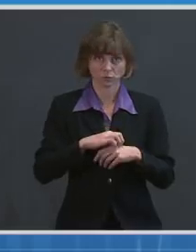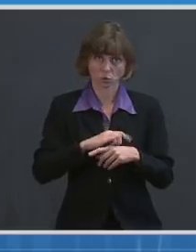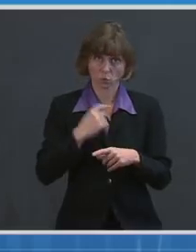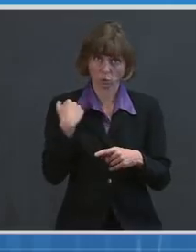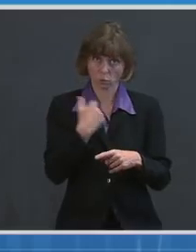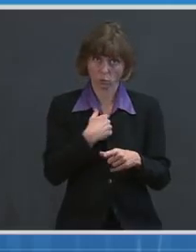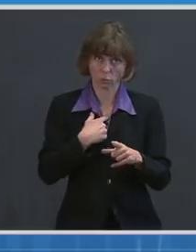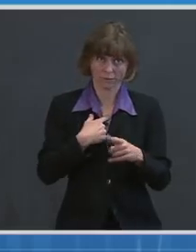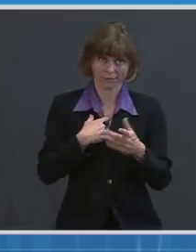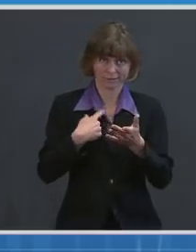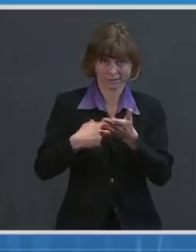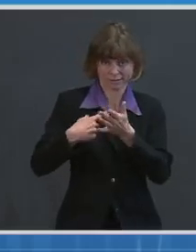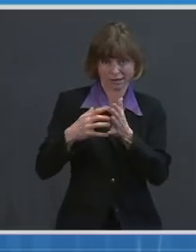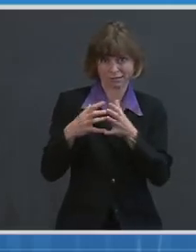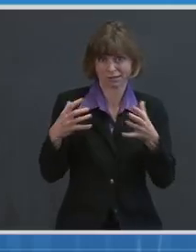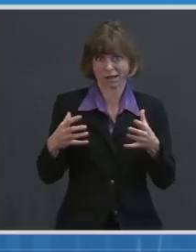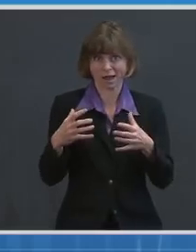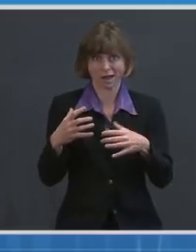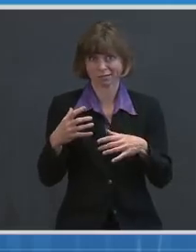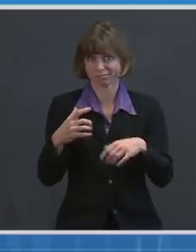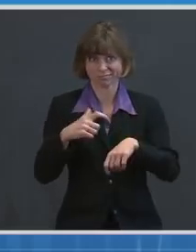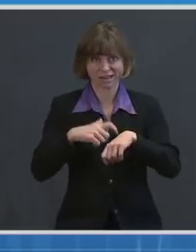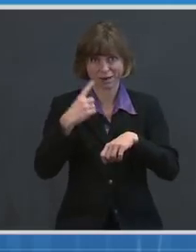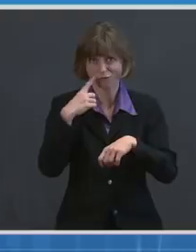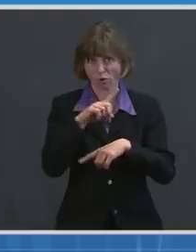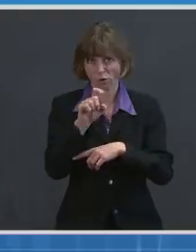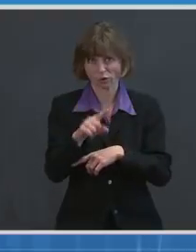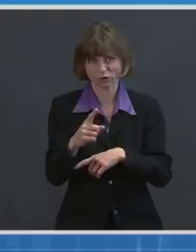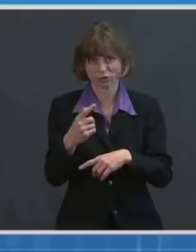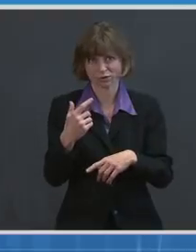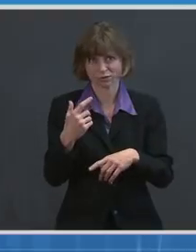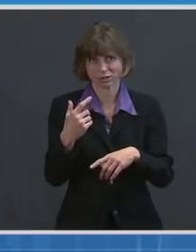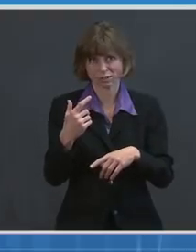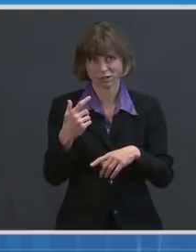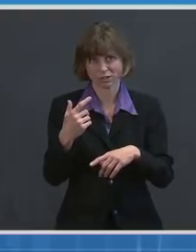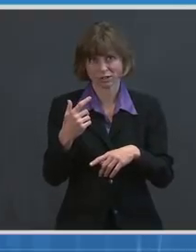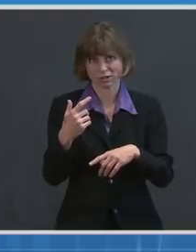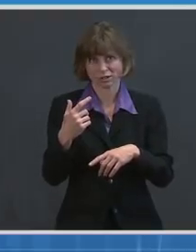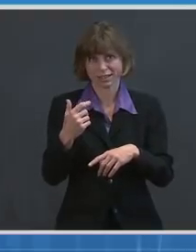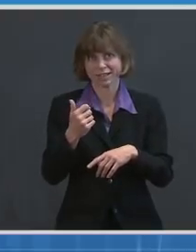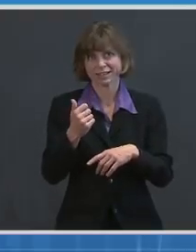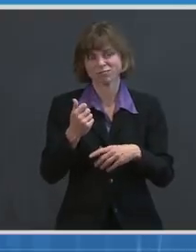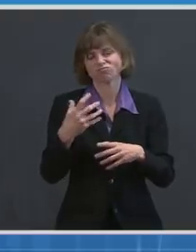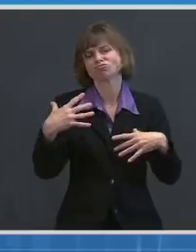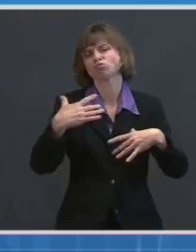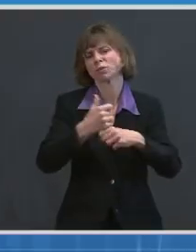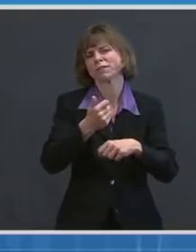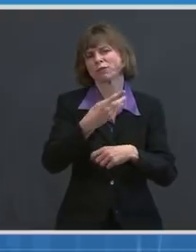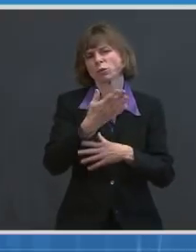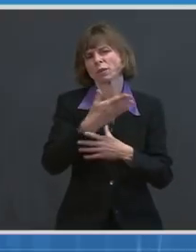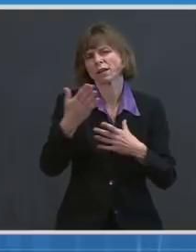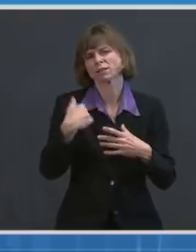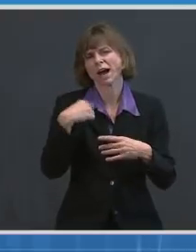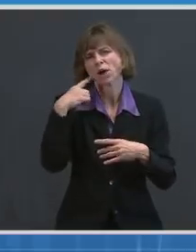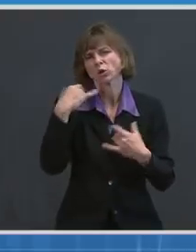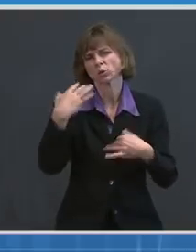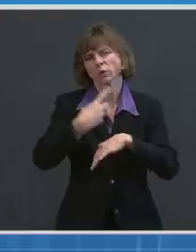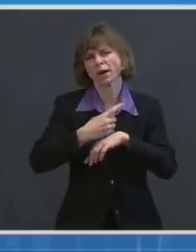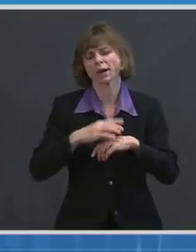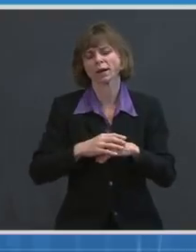to maybe briefly summarize a few things that we heard today. Today, I think we've begun to